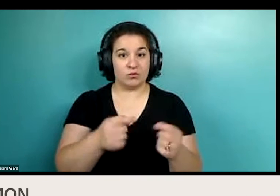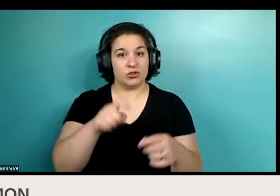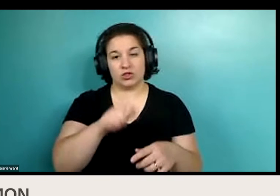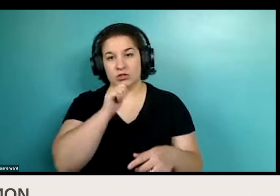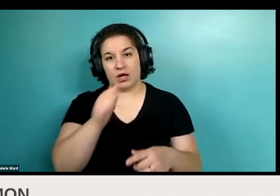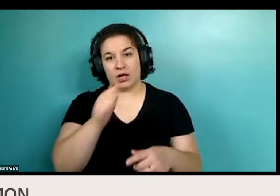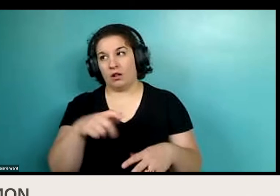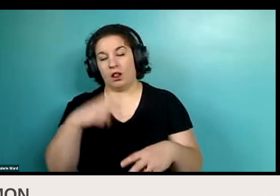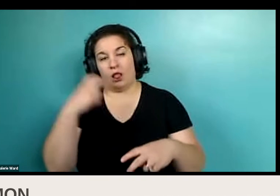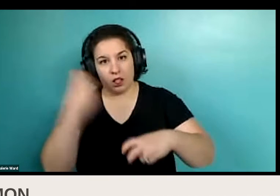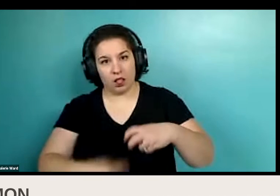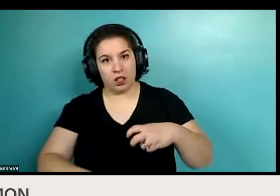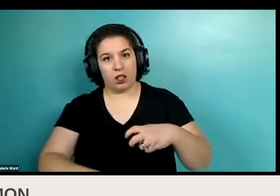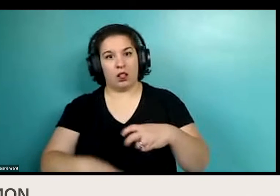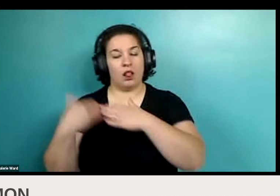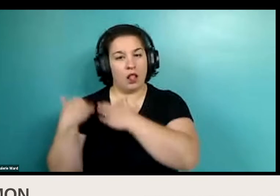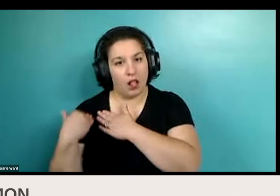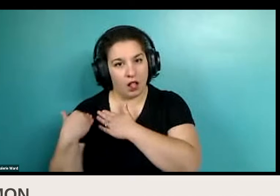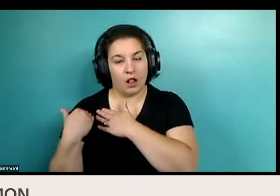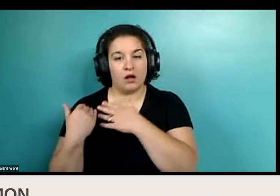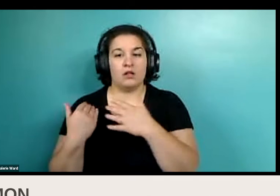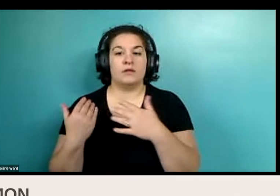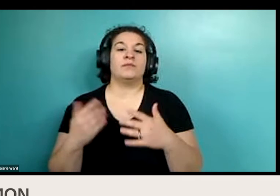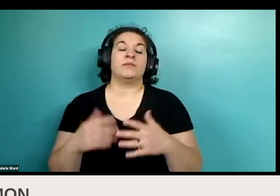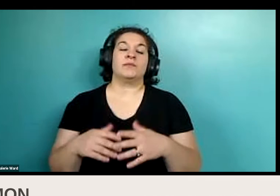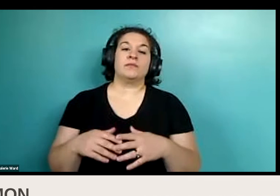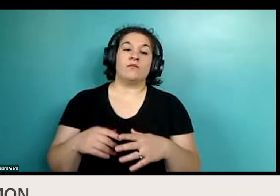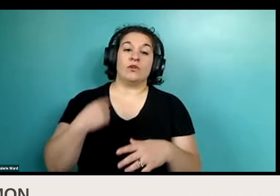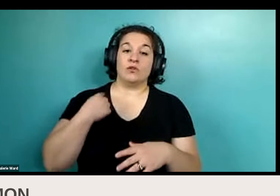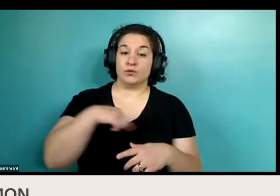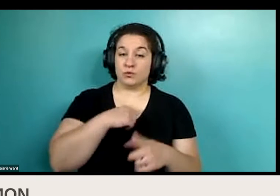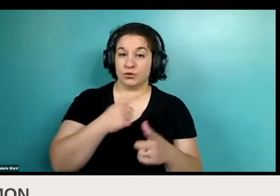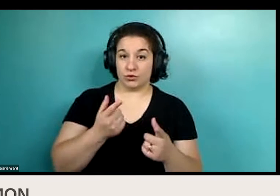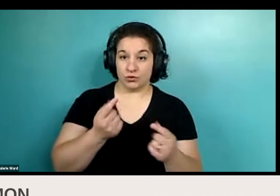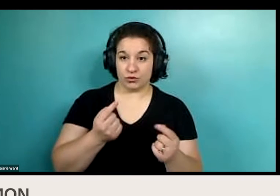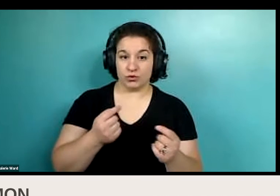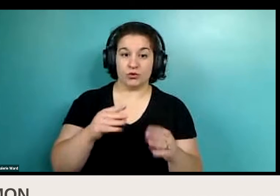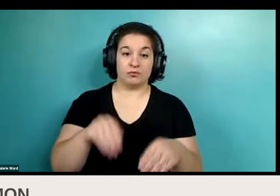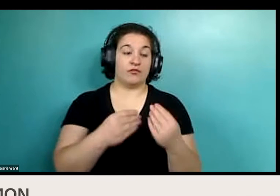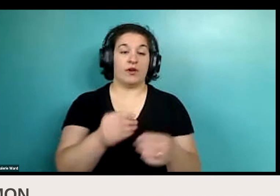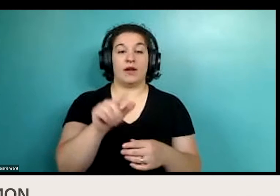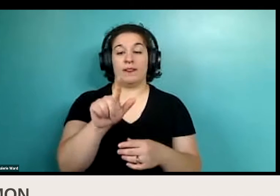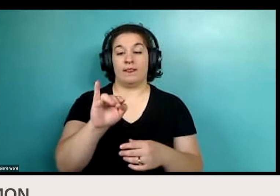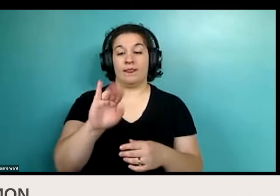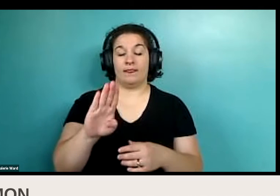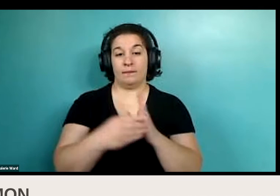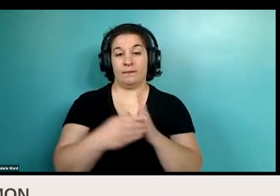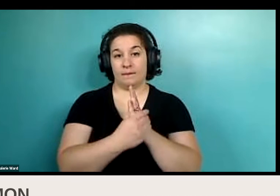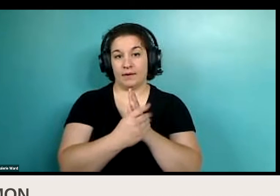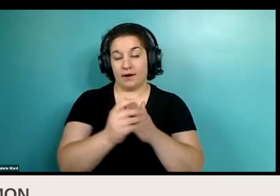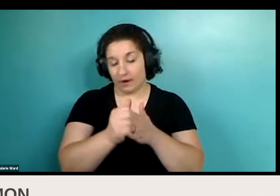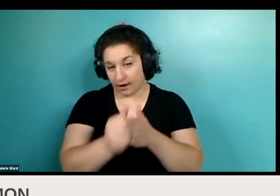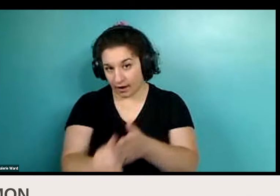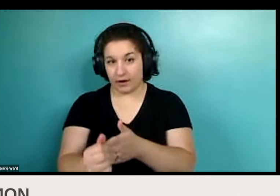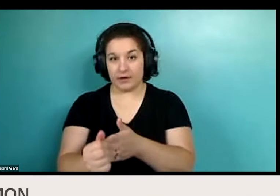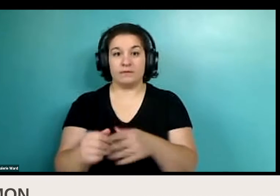generally the type of things that we're teaching them. So we do things like provide a LibGuide, which will get thousands of views a year.